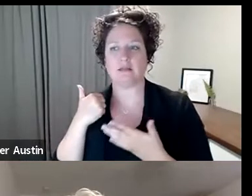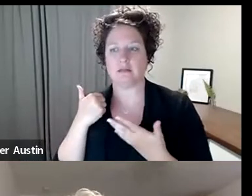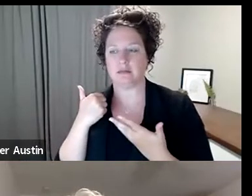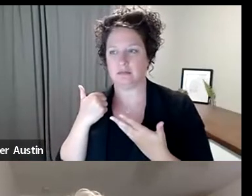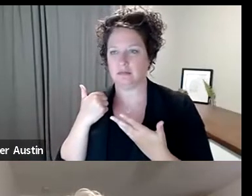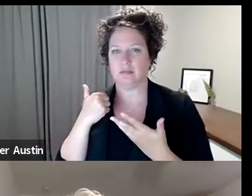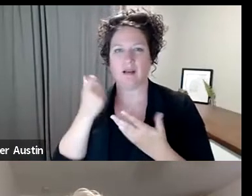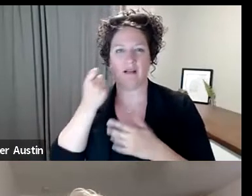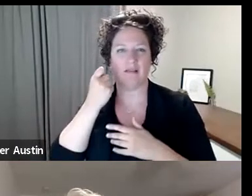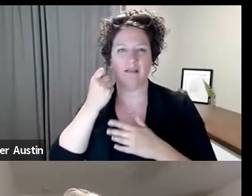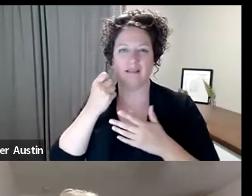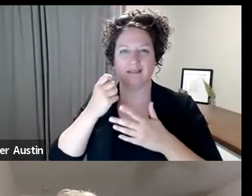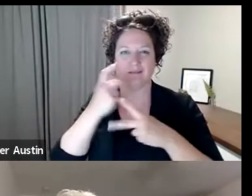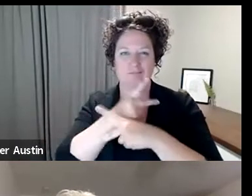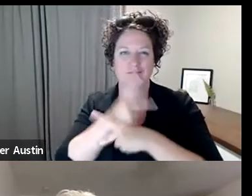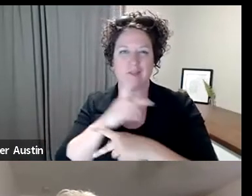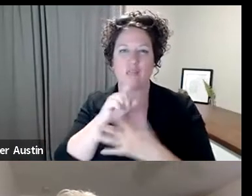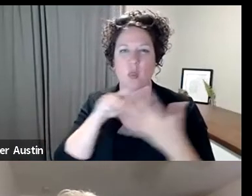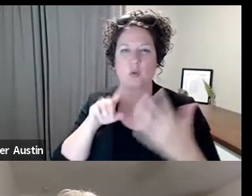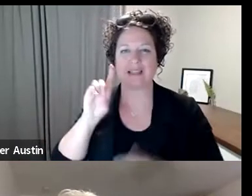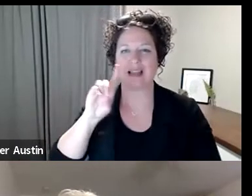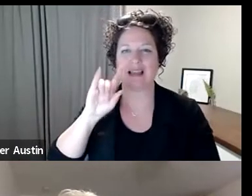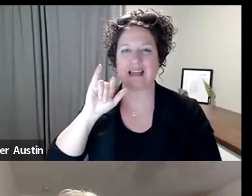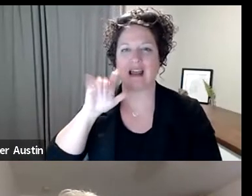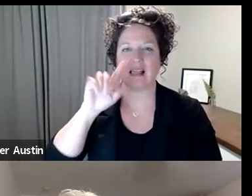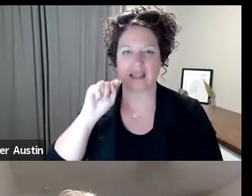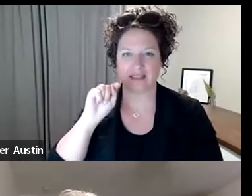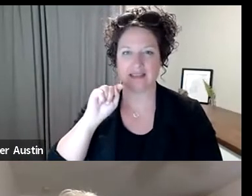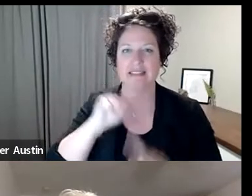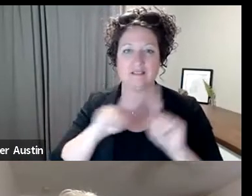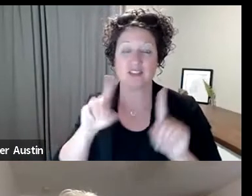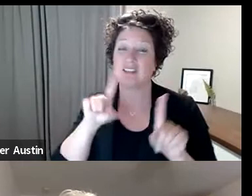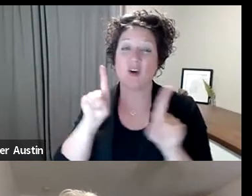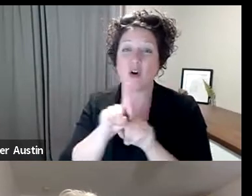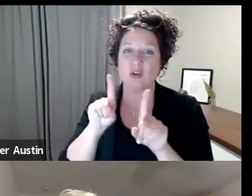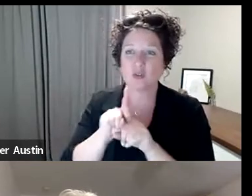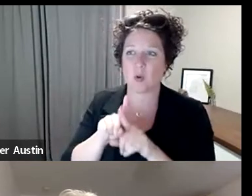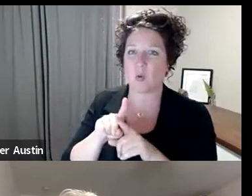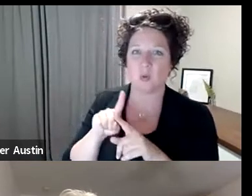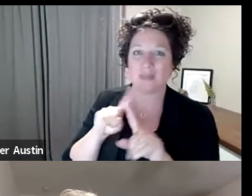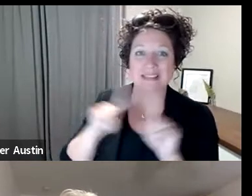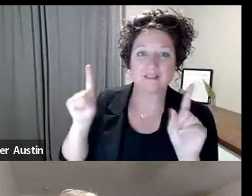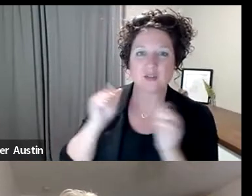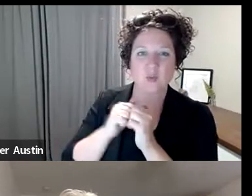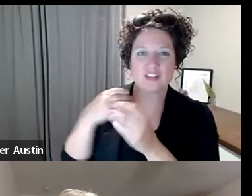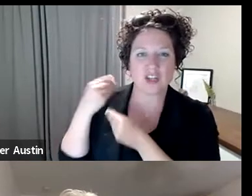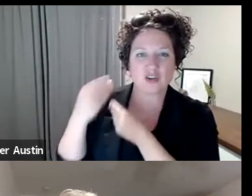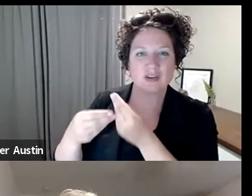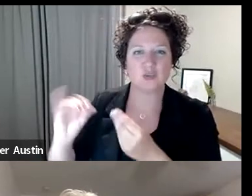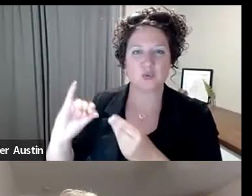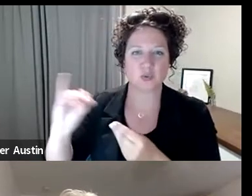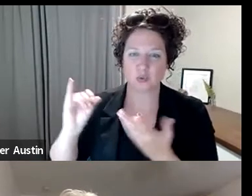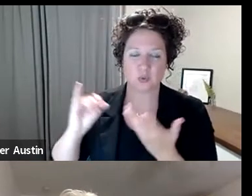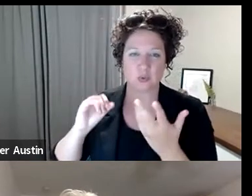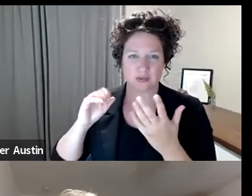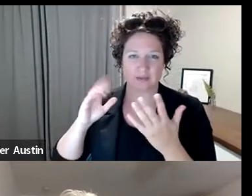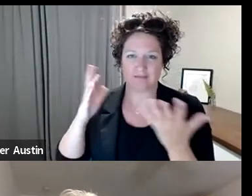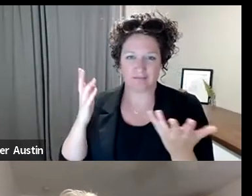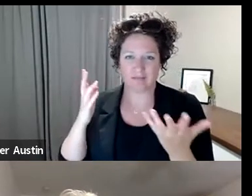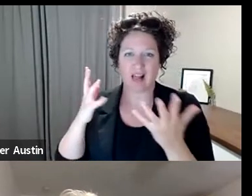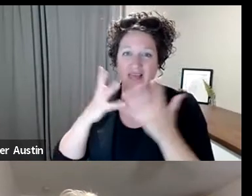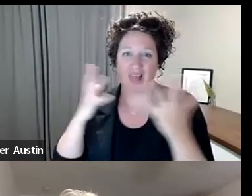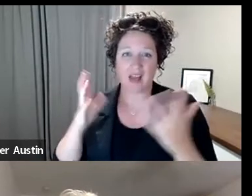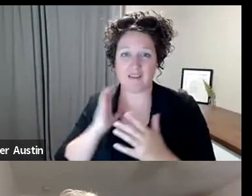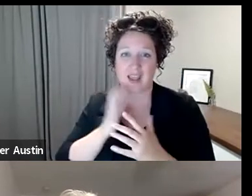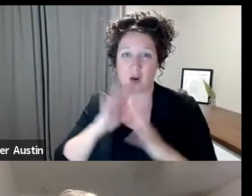dialectical differences that you mentioned, but as well as differences across generations. Our primary audience for a lot of our Alaska Native translated content